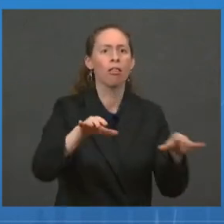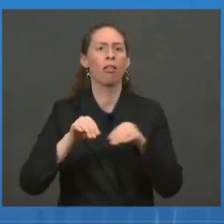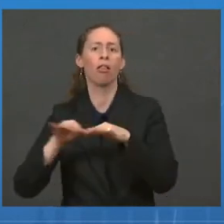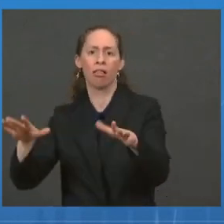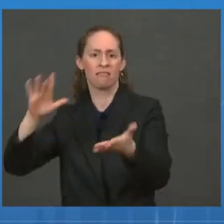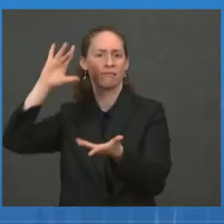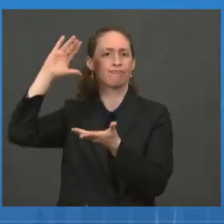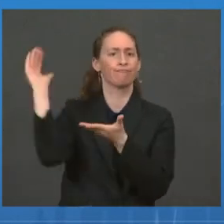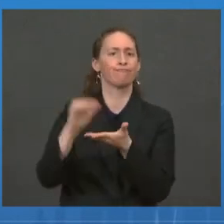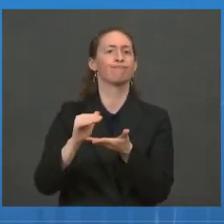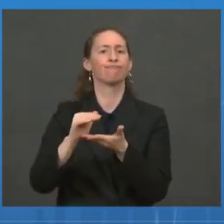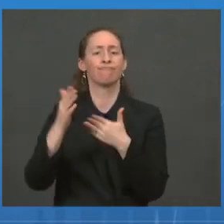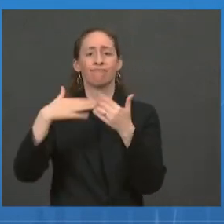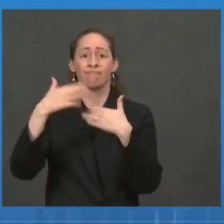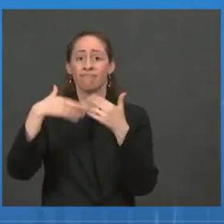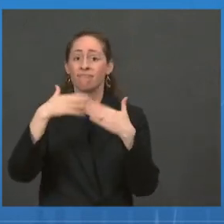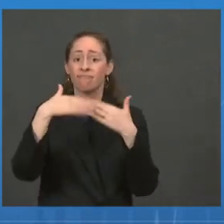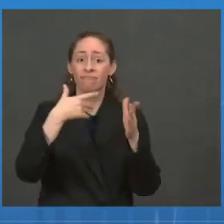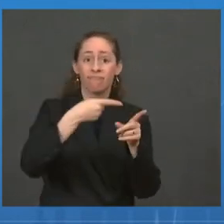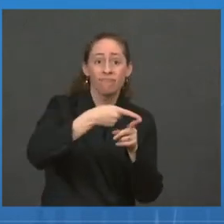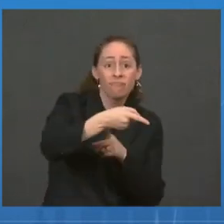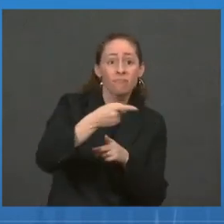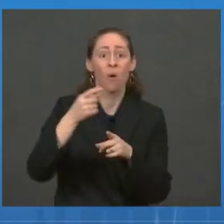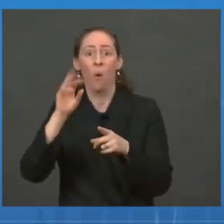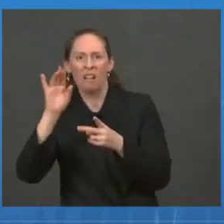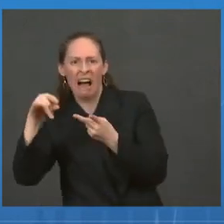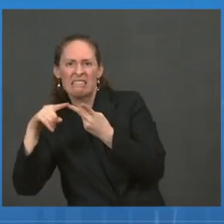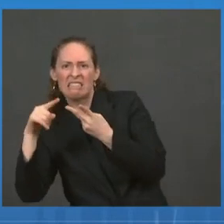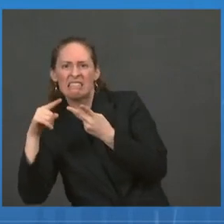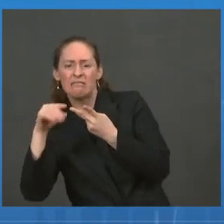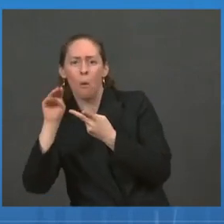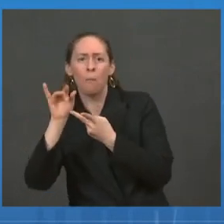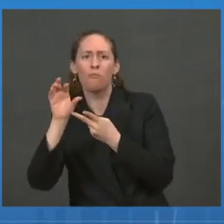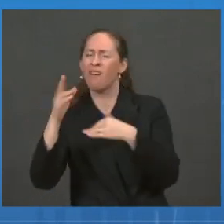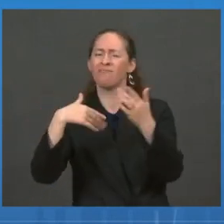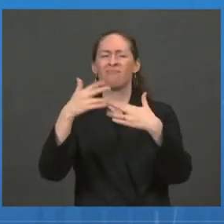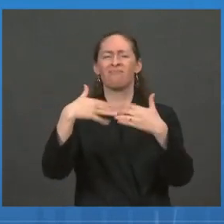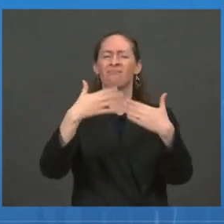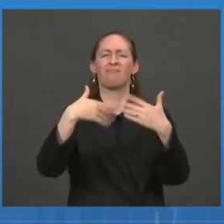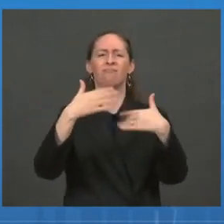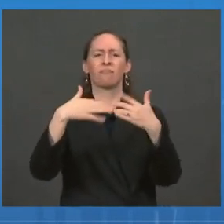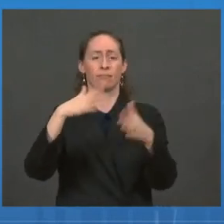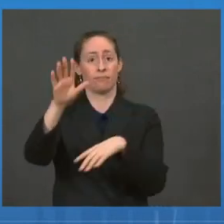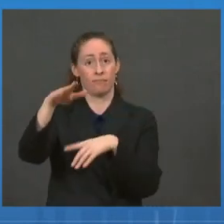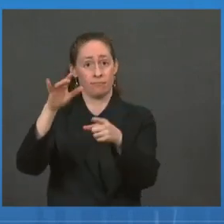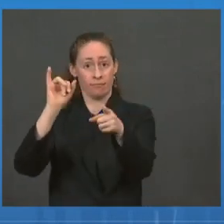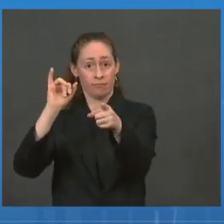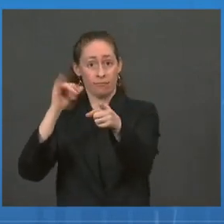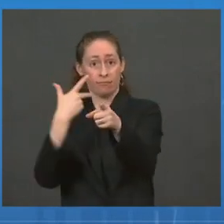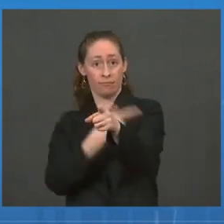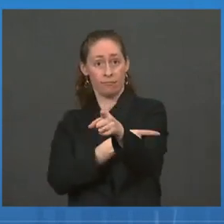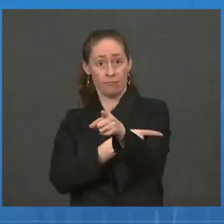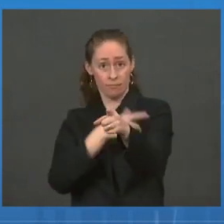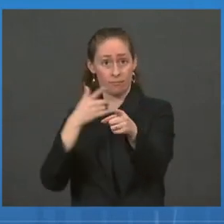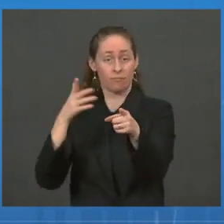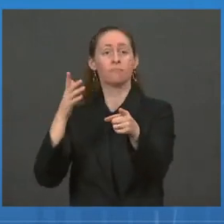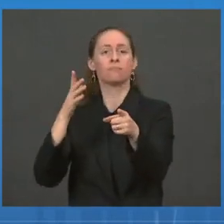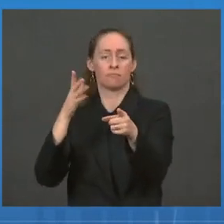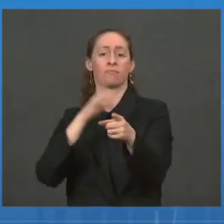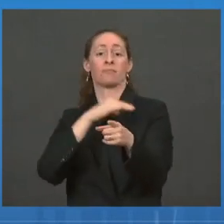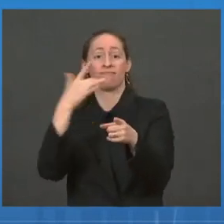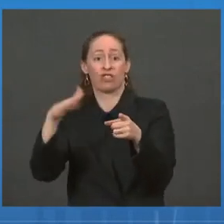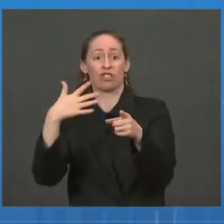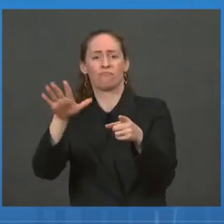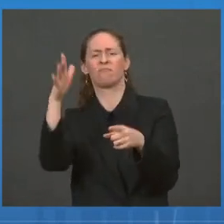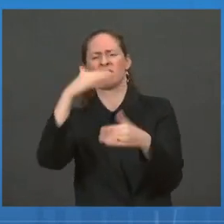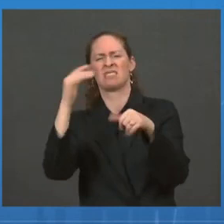older should get boosted to strengthen that protection for the 45 million unvaccinated adults now is